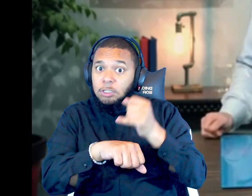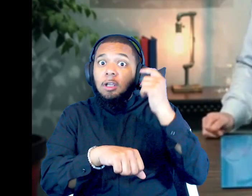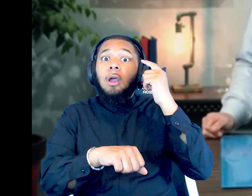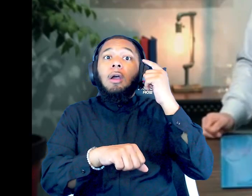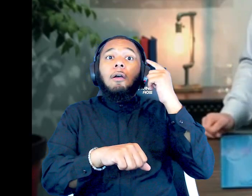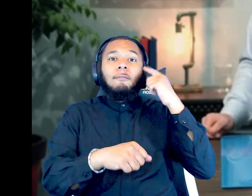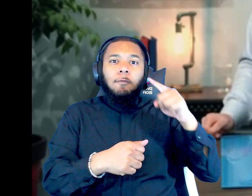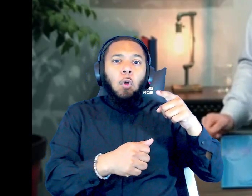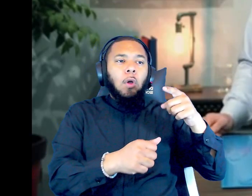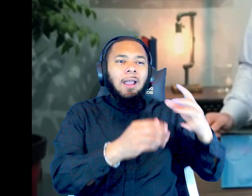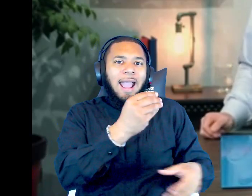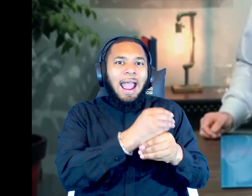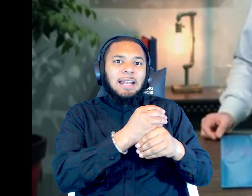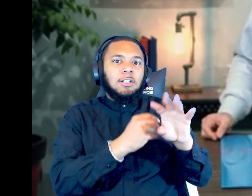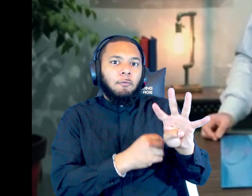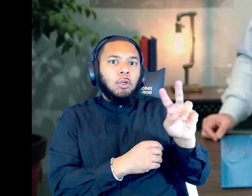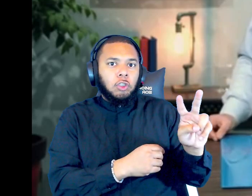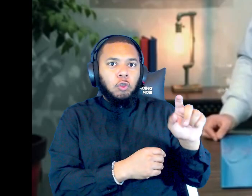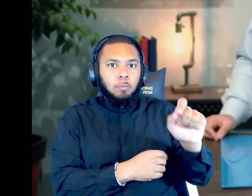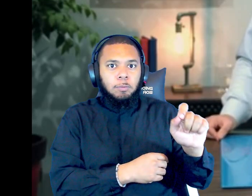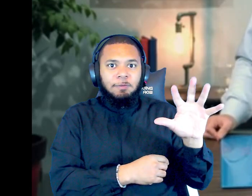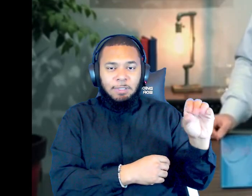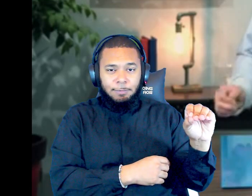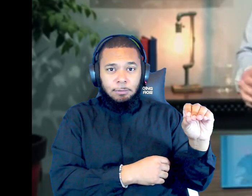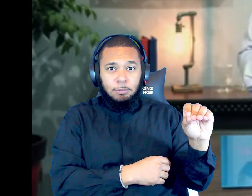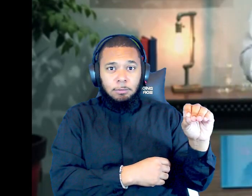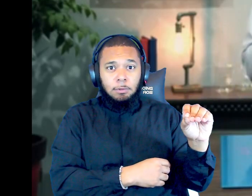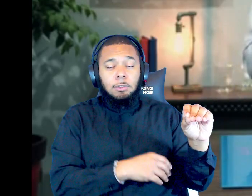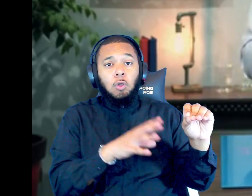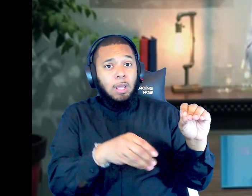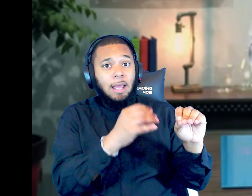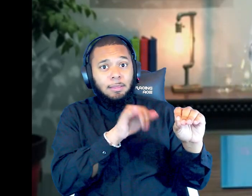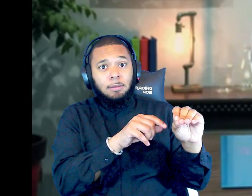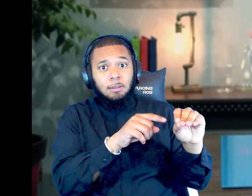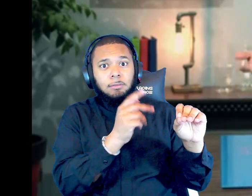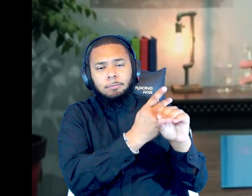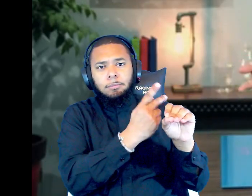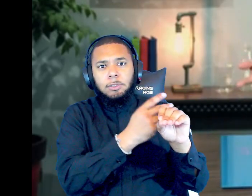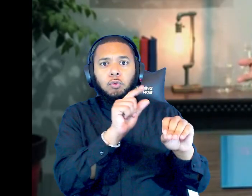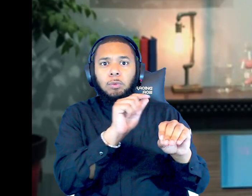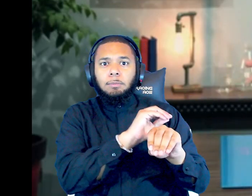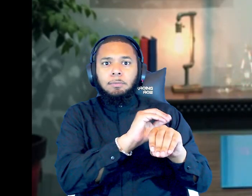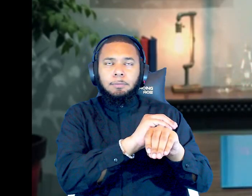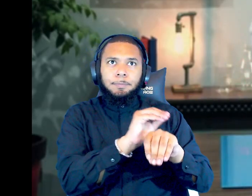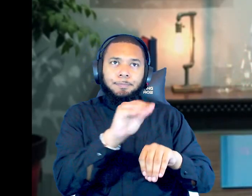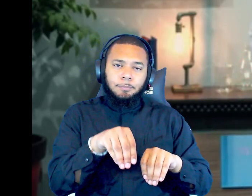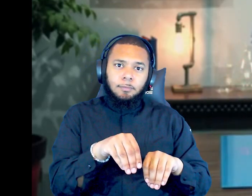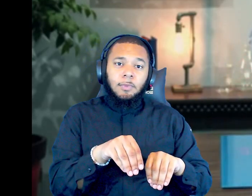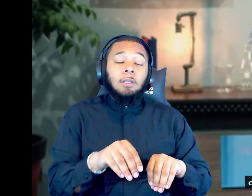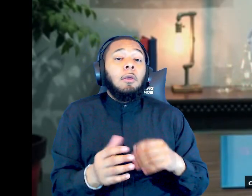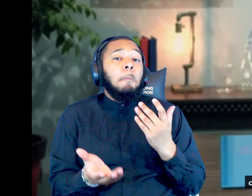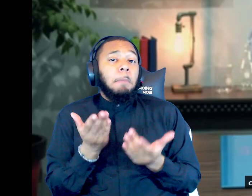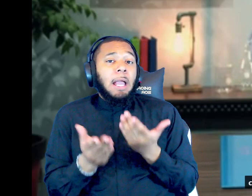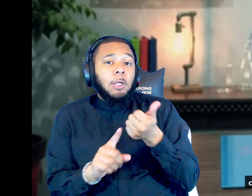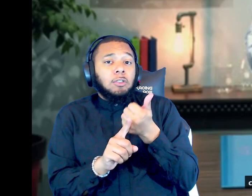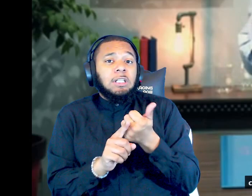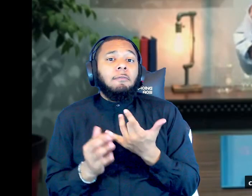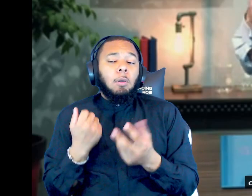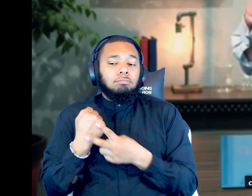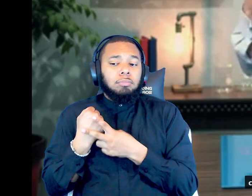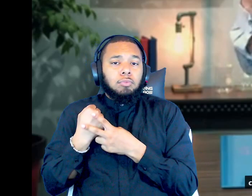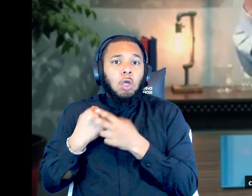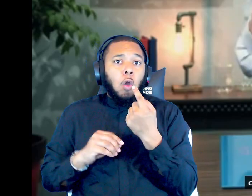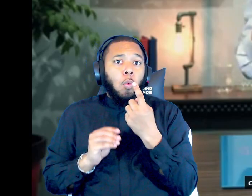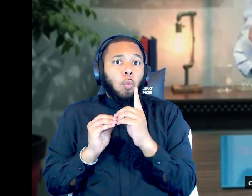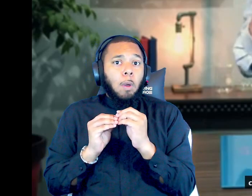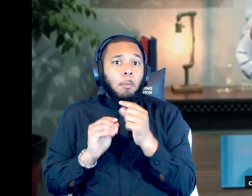charge, but it will be less than $2.50. And perhaps you can cool it one more month, pay off all your debts, and